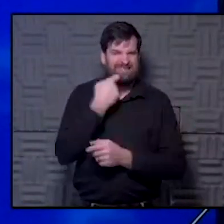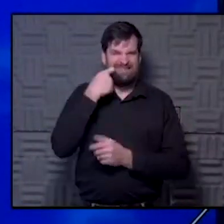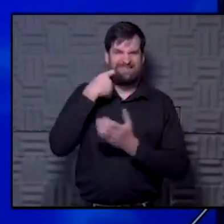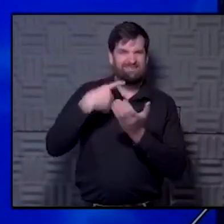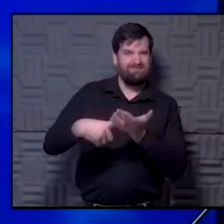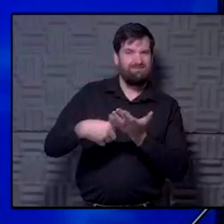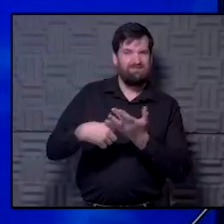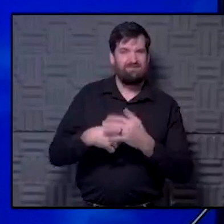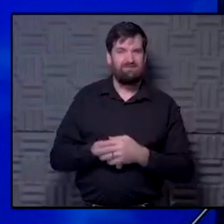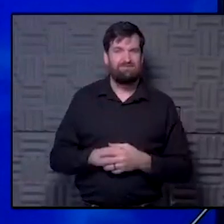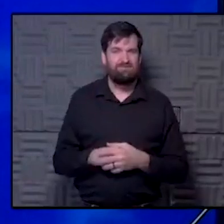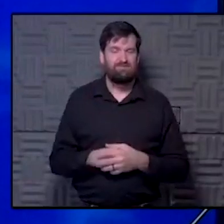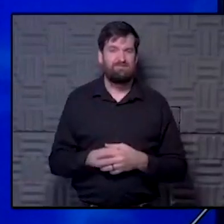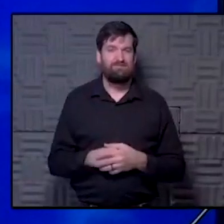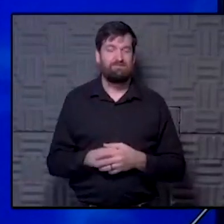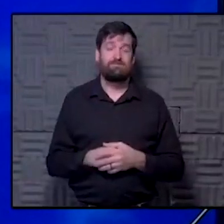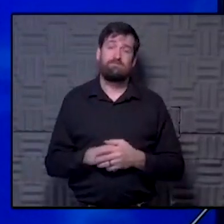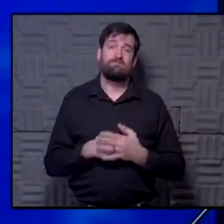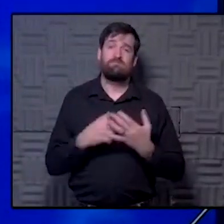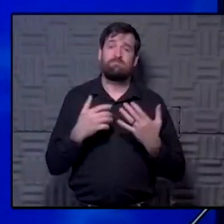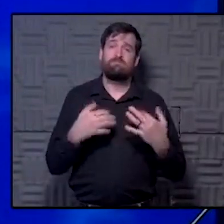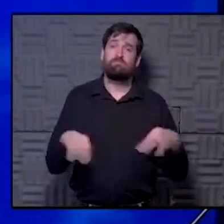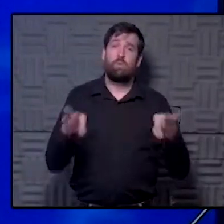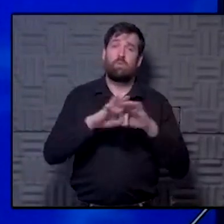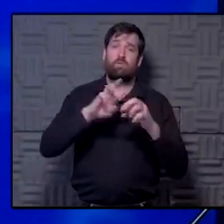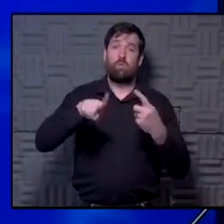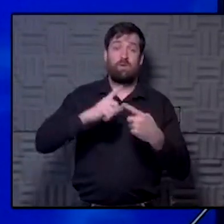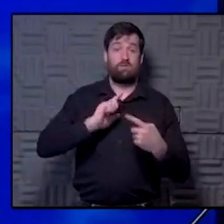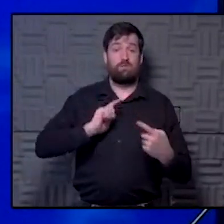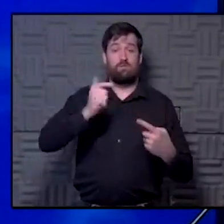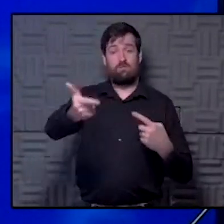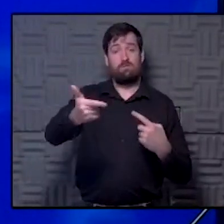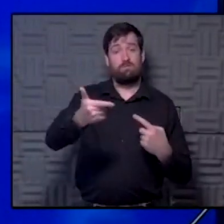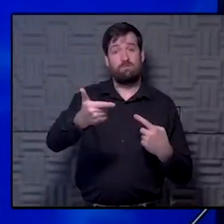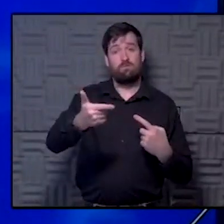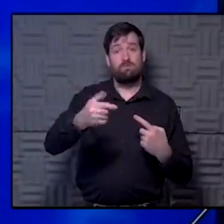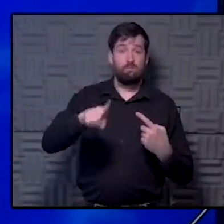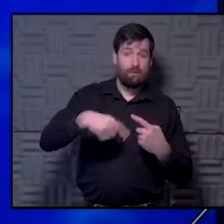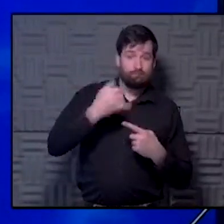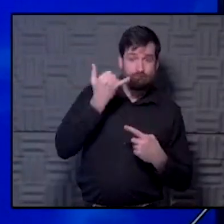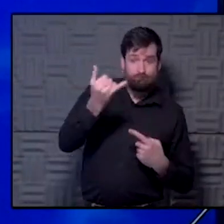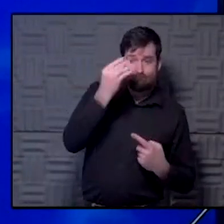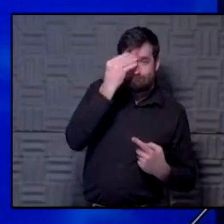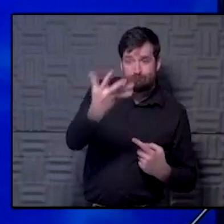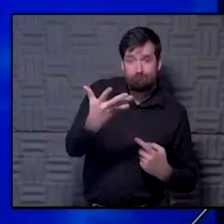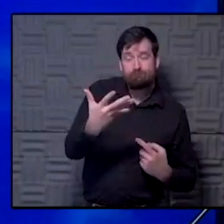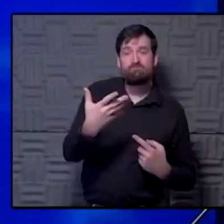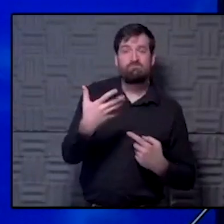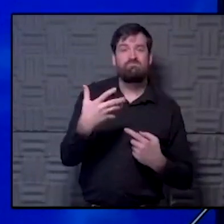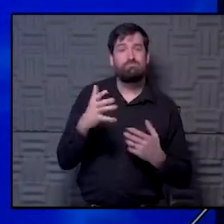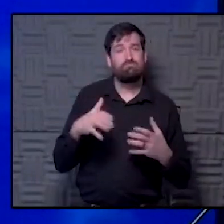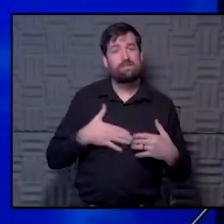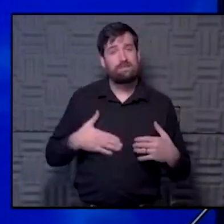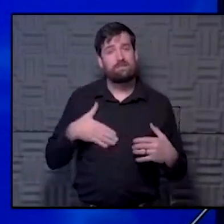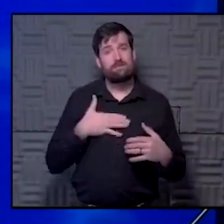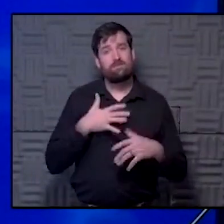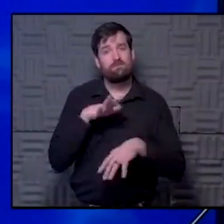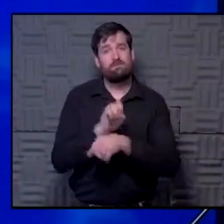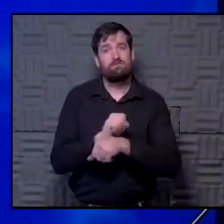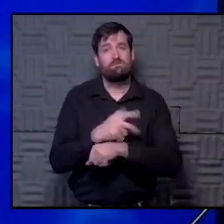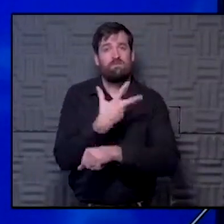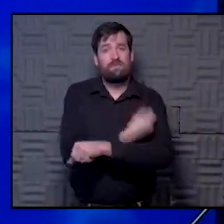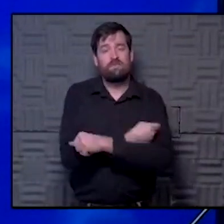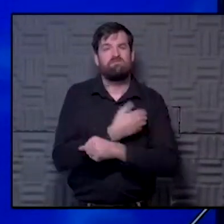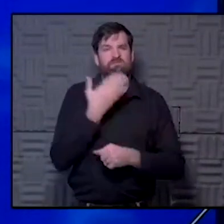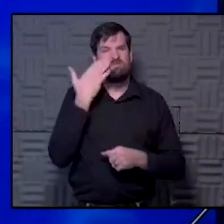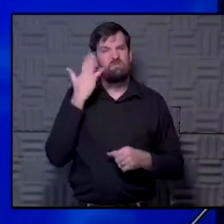that. It is important when it is your time, your turn. When you get the call, please do schedule your appointment, get your vaccine.